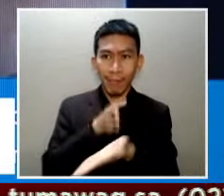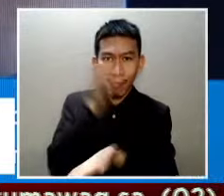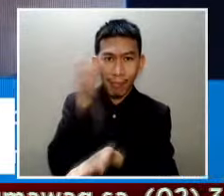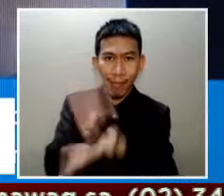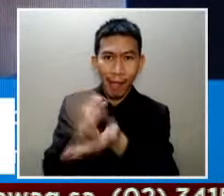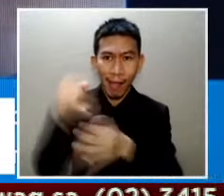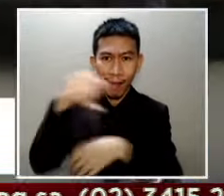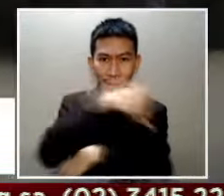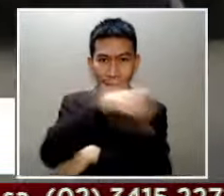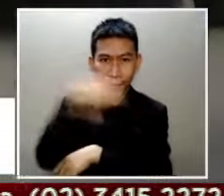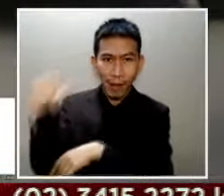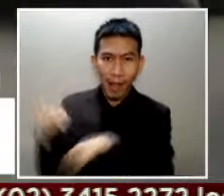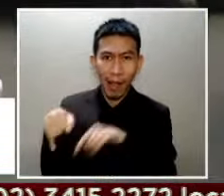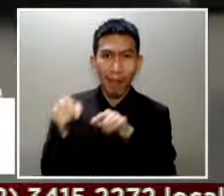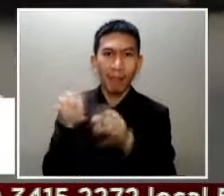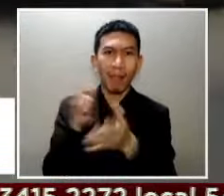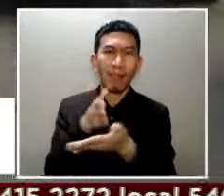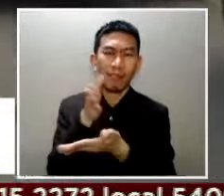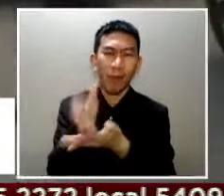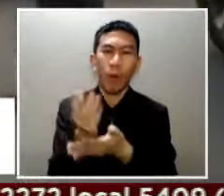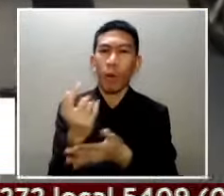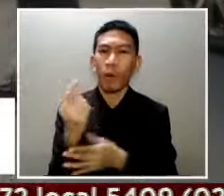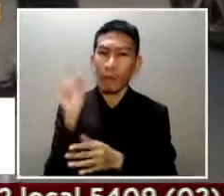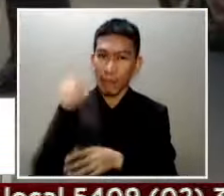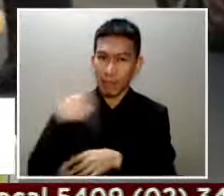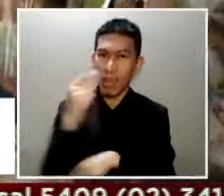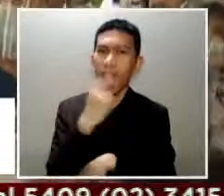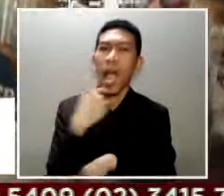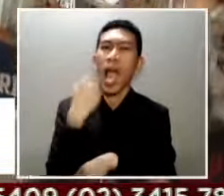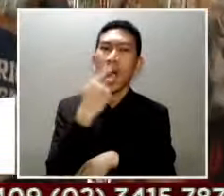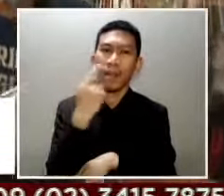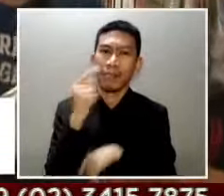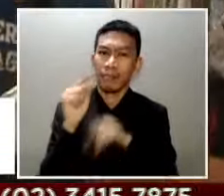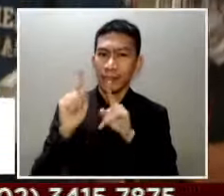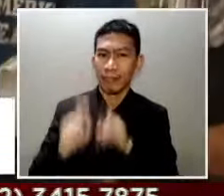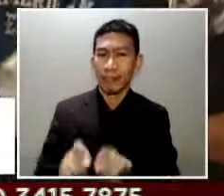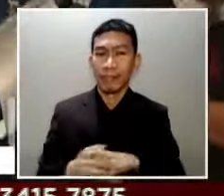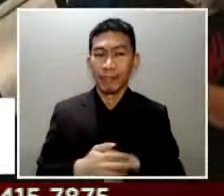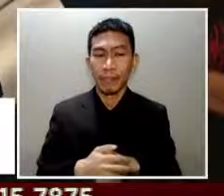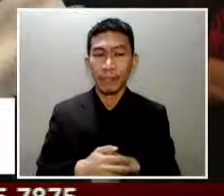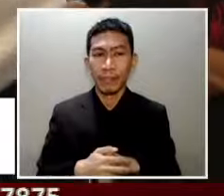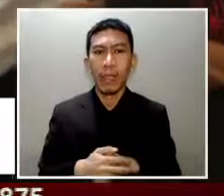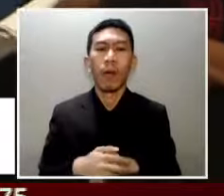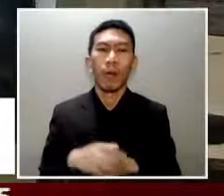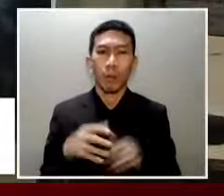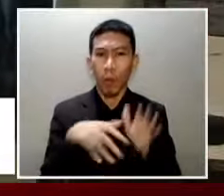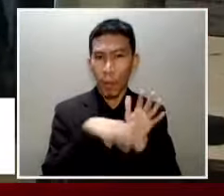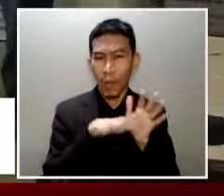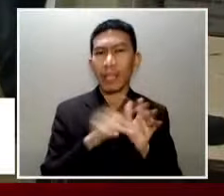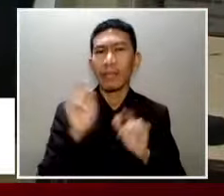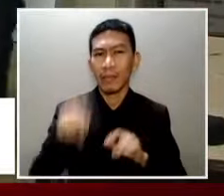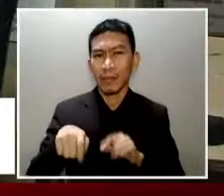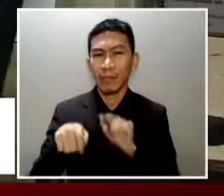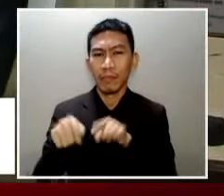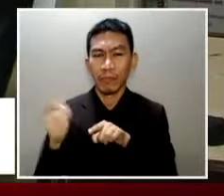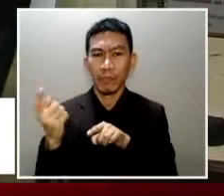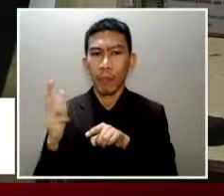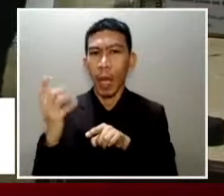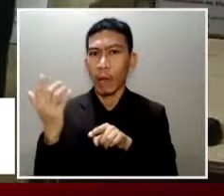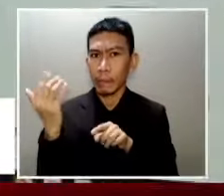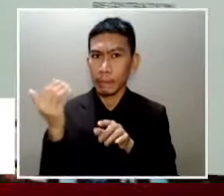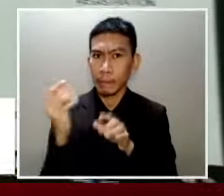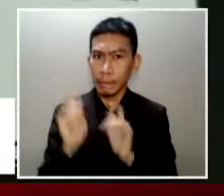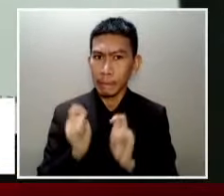PCR tests kailangan din anilang mag-double time ng COMELEC lalo't kasado na ang timeline para sa